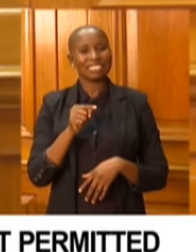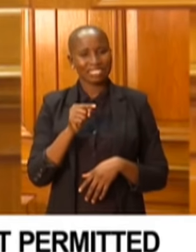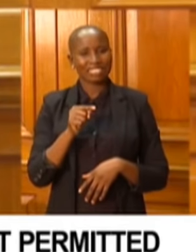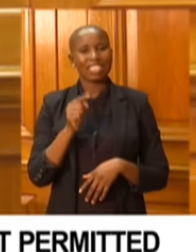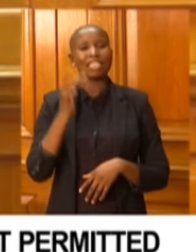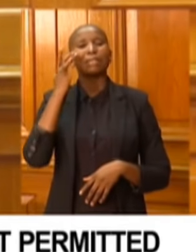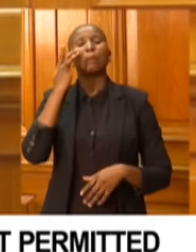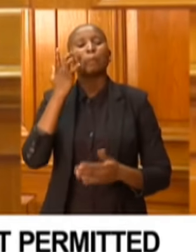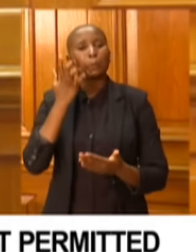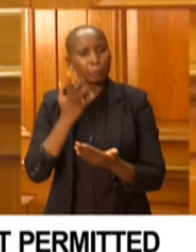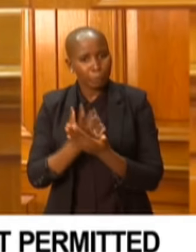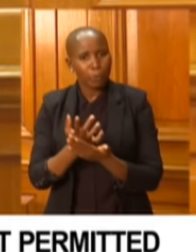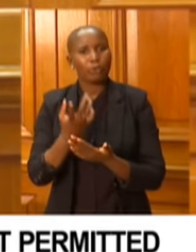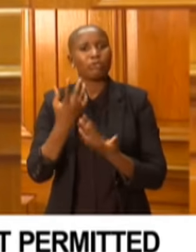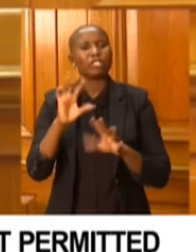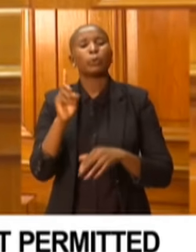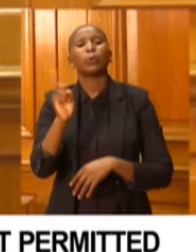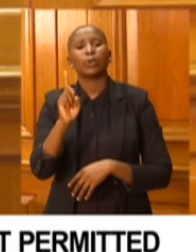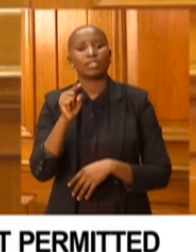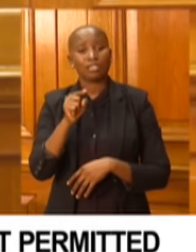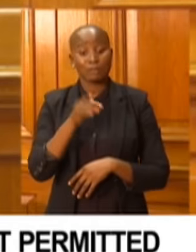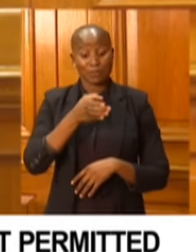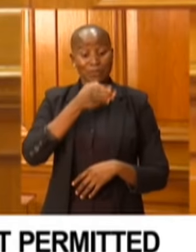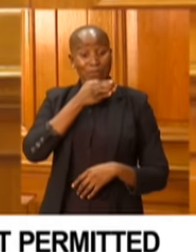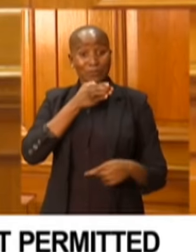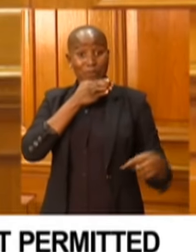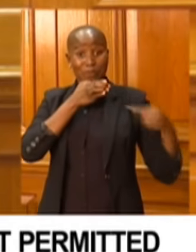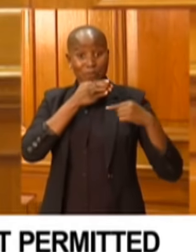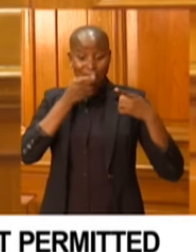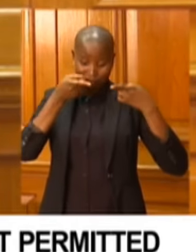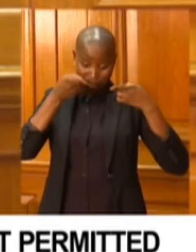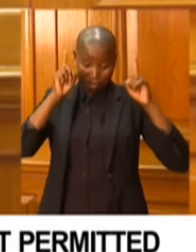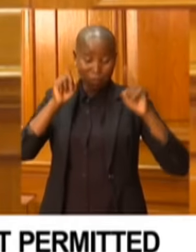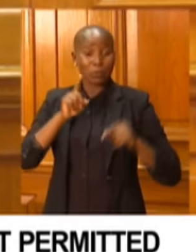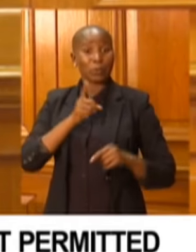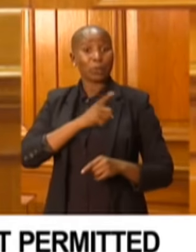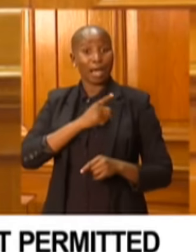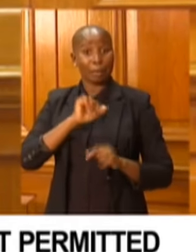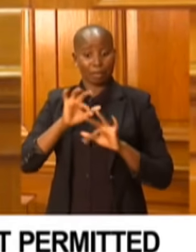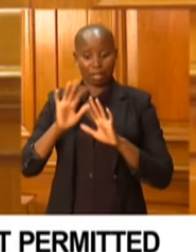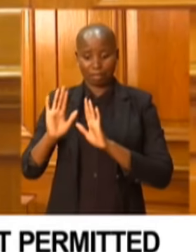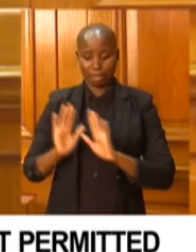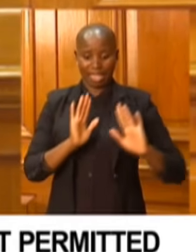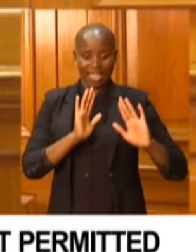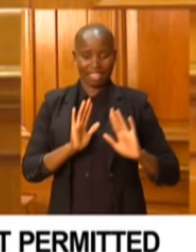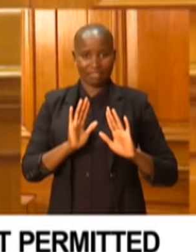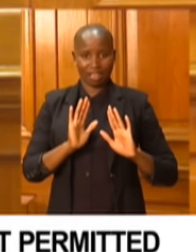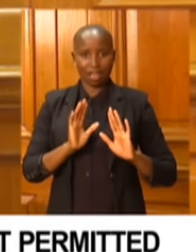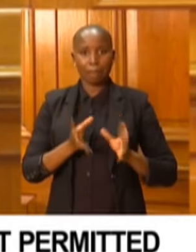alcohol does result in behavior that causes